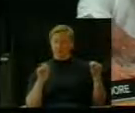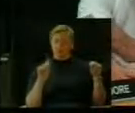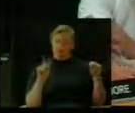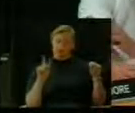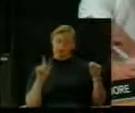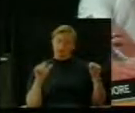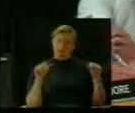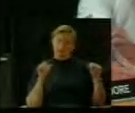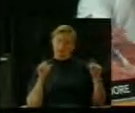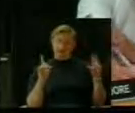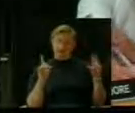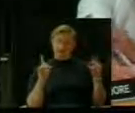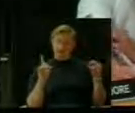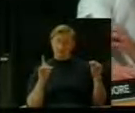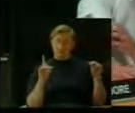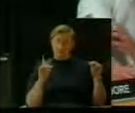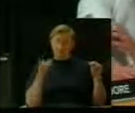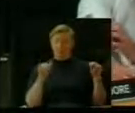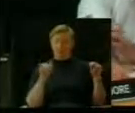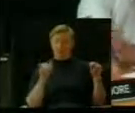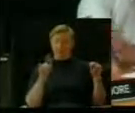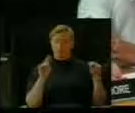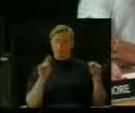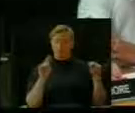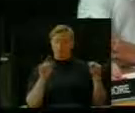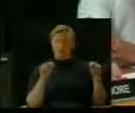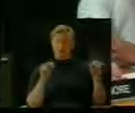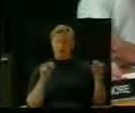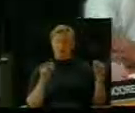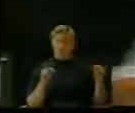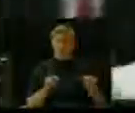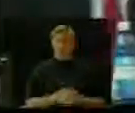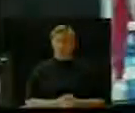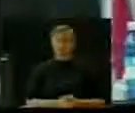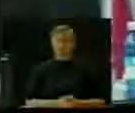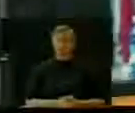Commissioner Strickland? No. Commissioner Jordan? No.